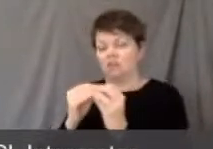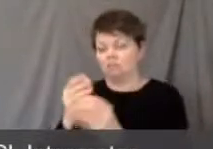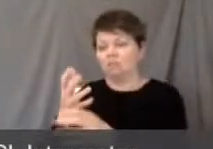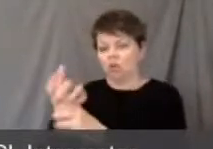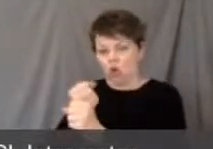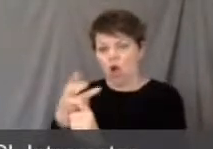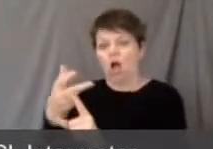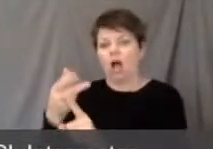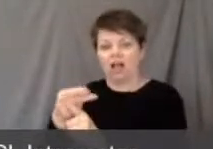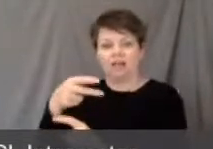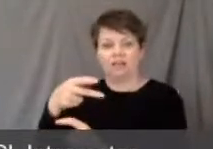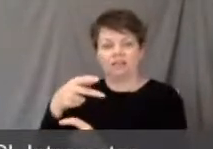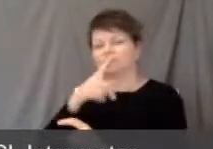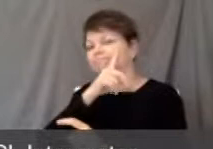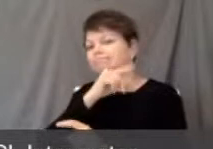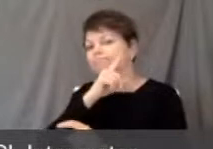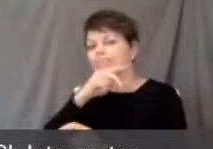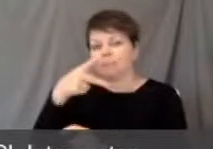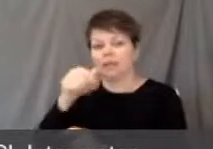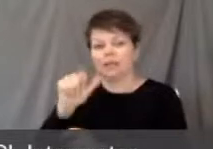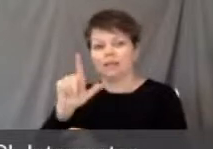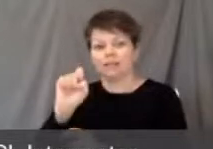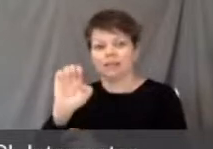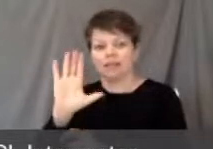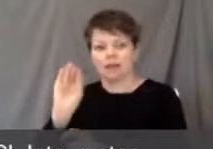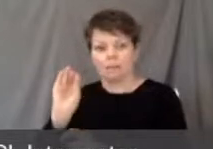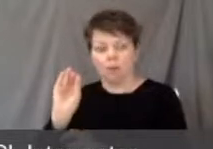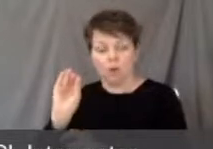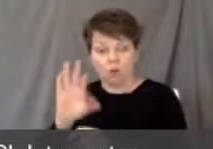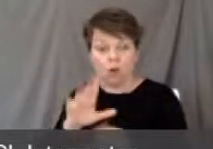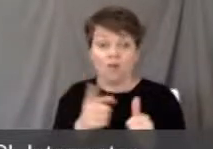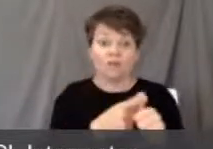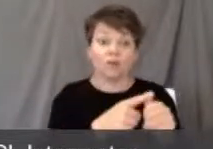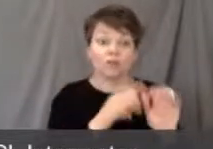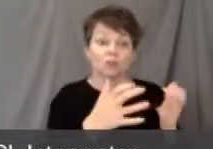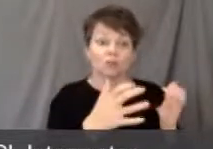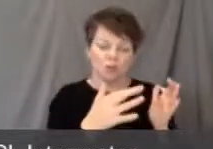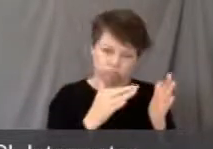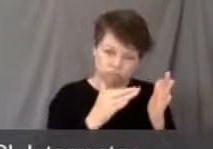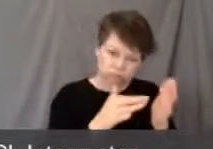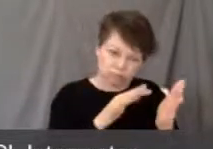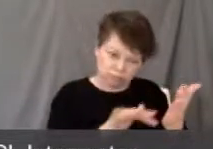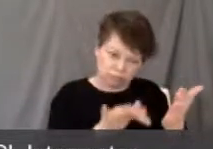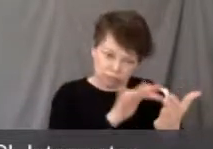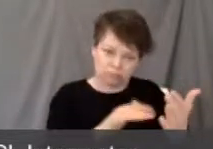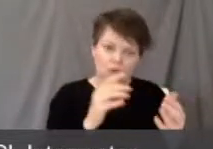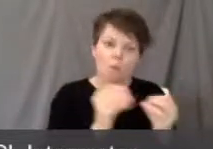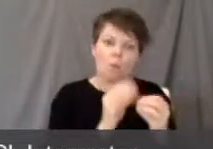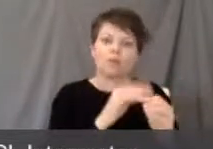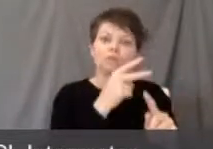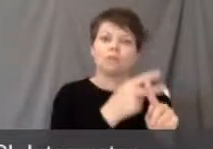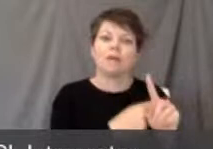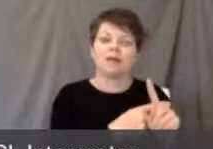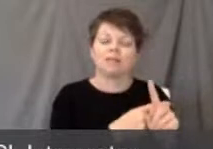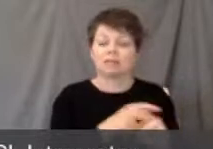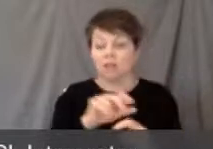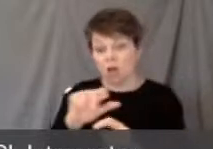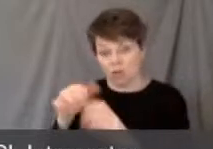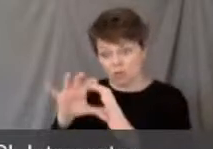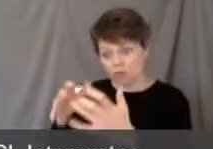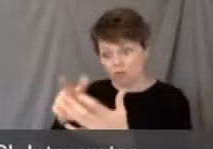were studied, the first group has been studied for over 2 months now, and the next group is ongoing